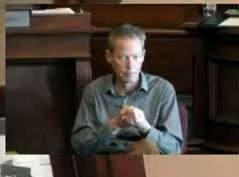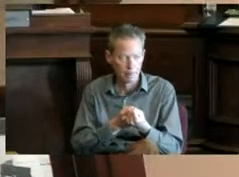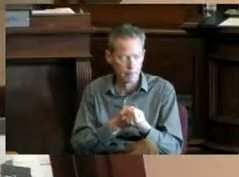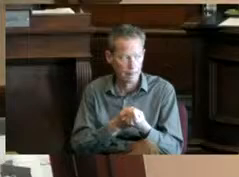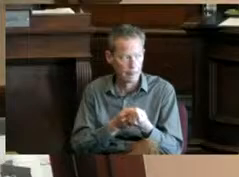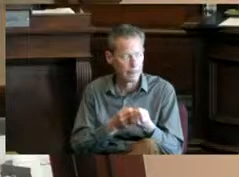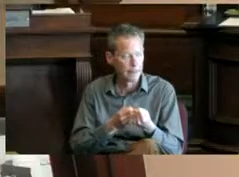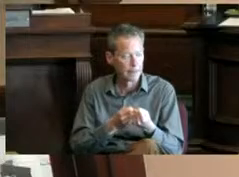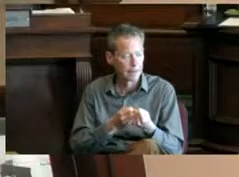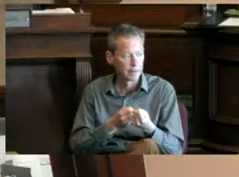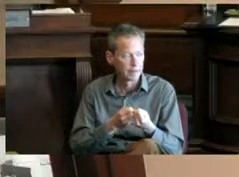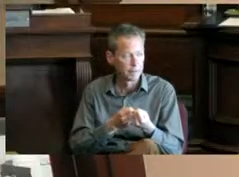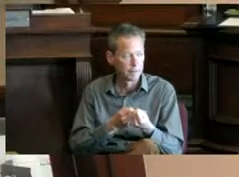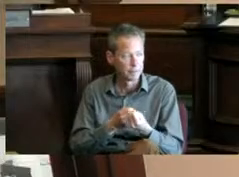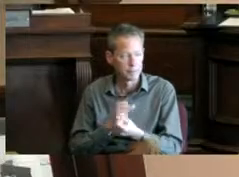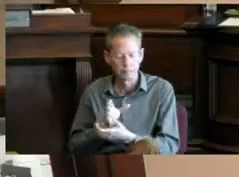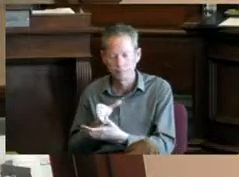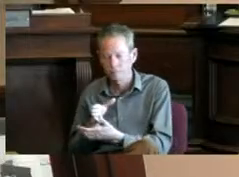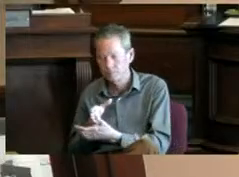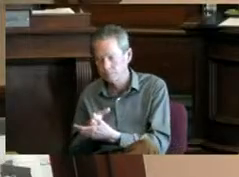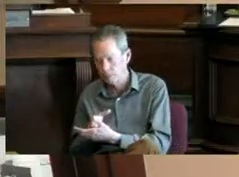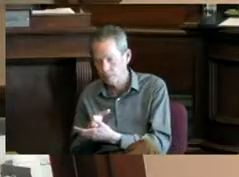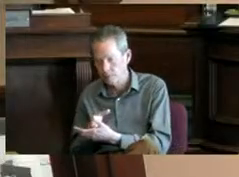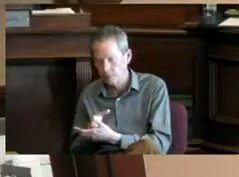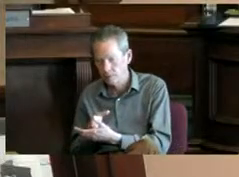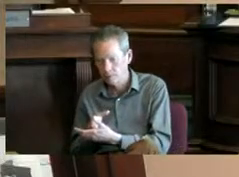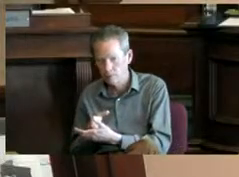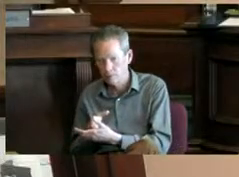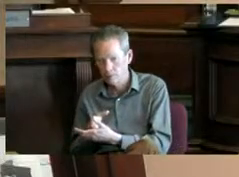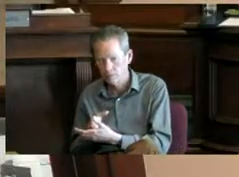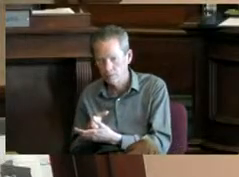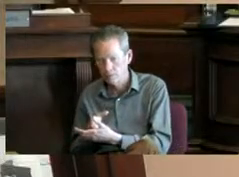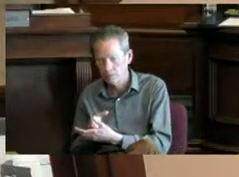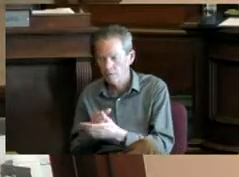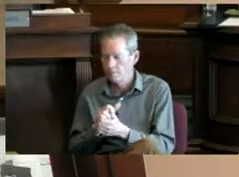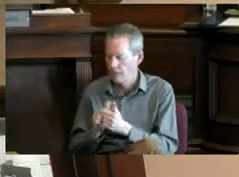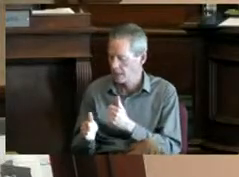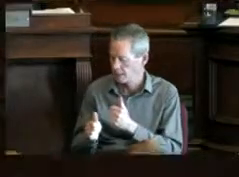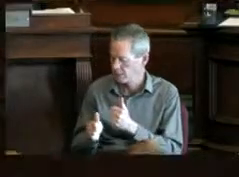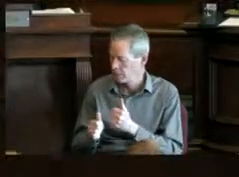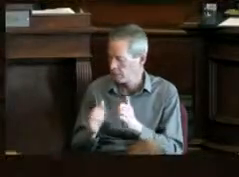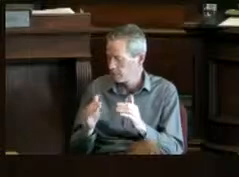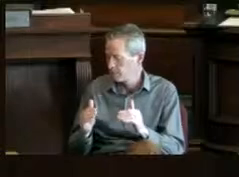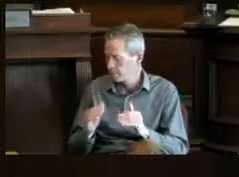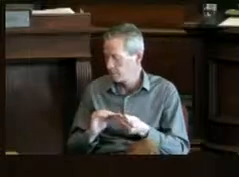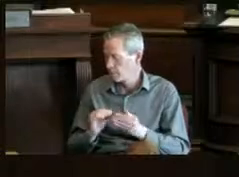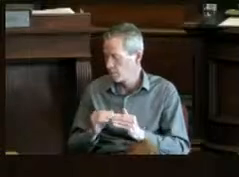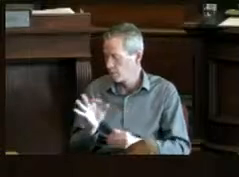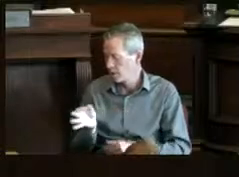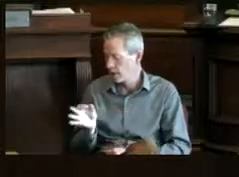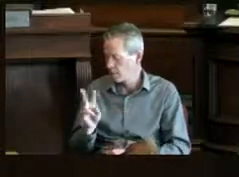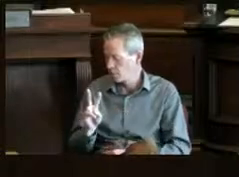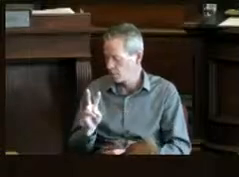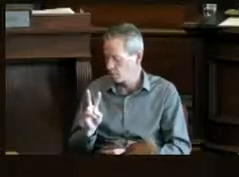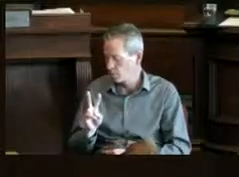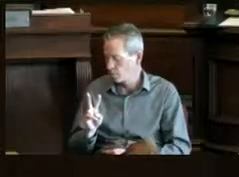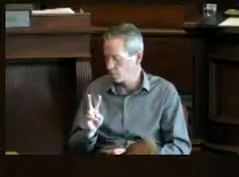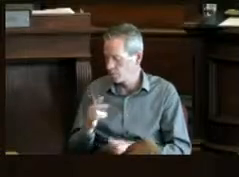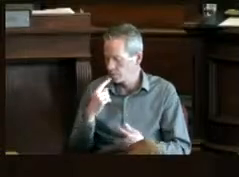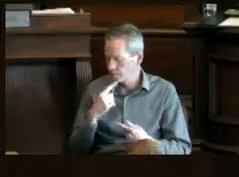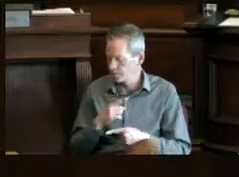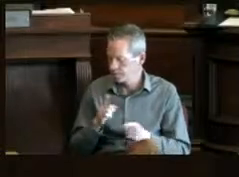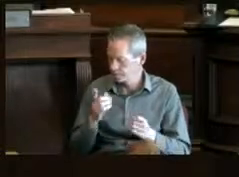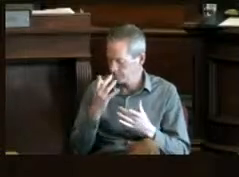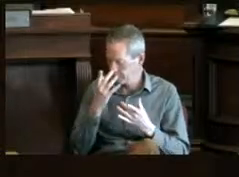number 91, please say aye. Aye. All opposed, please say nay. Introductory passes. Introductory number 92, we have a disclosure